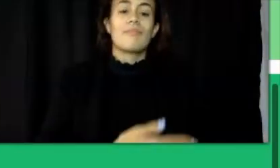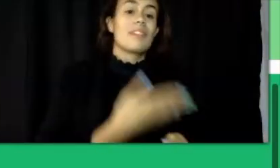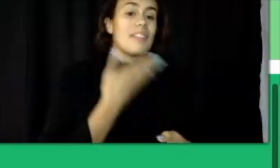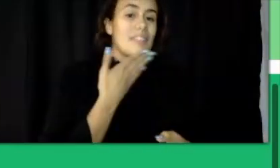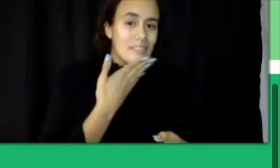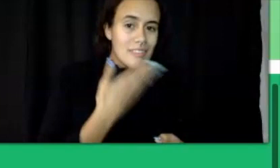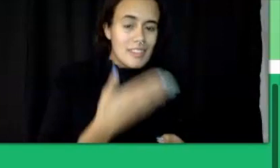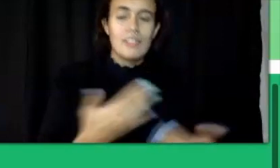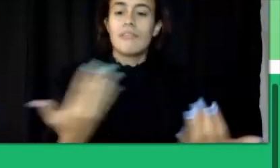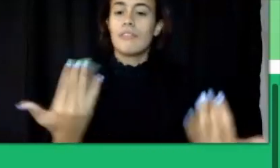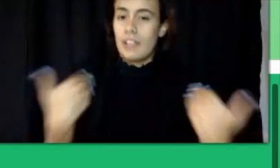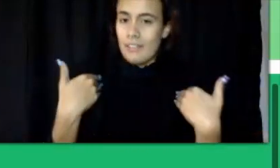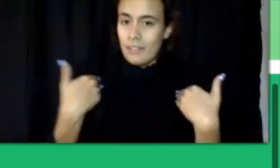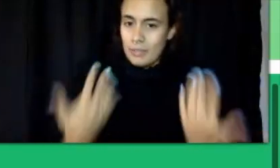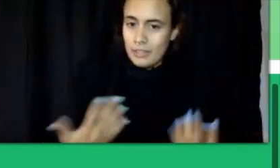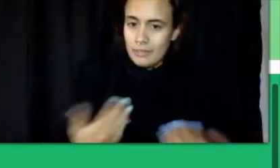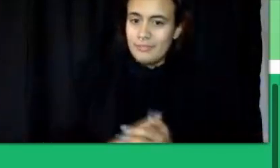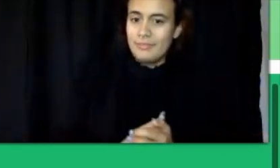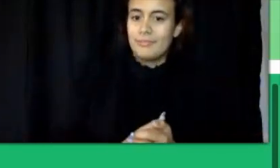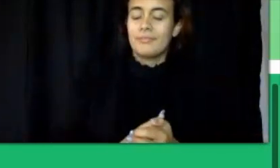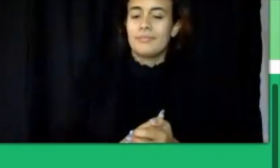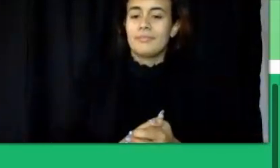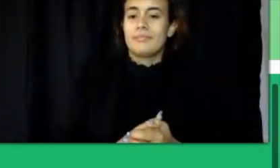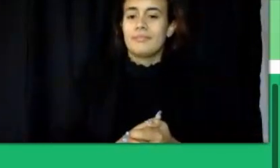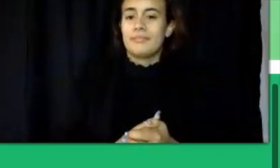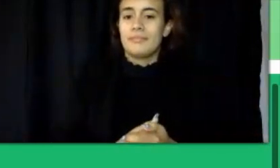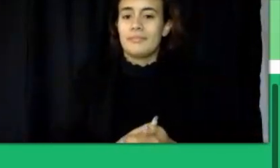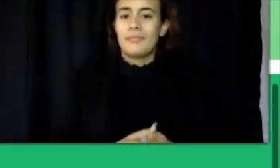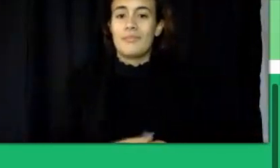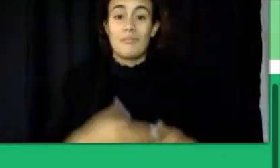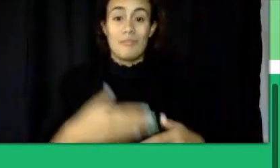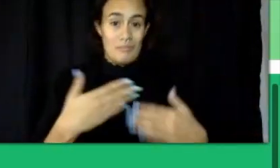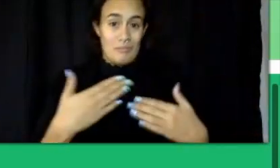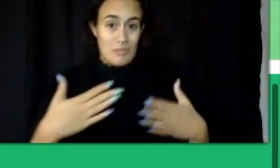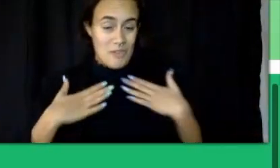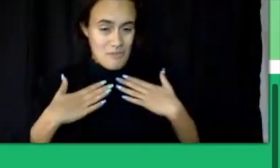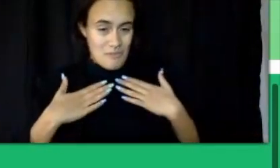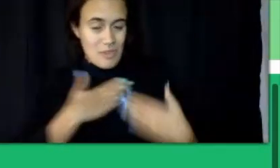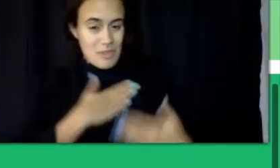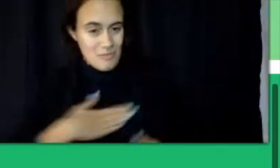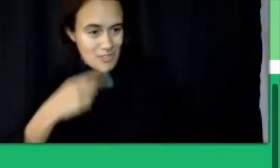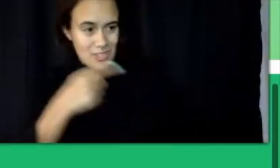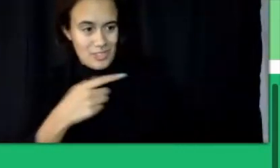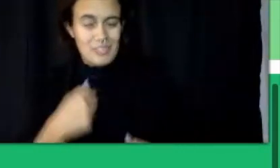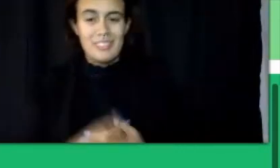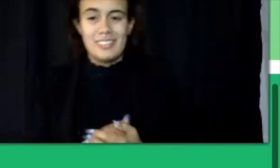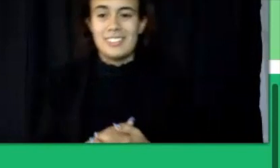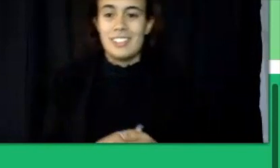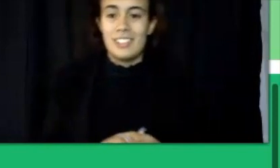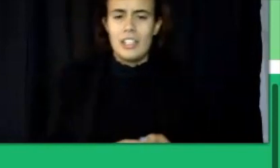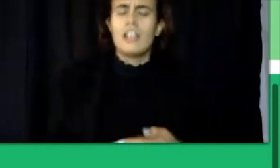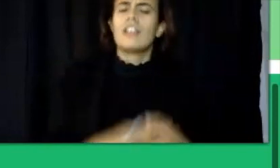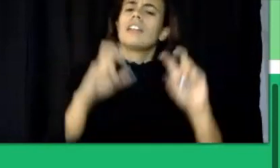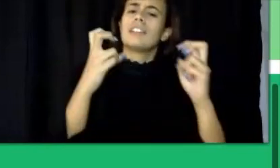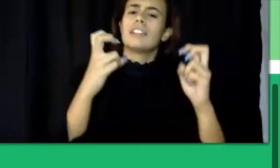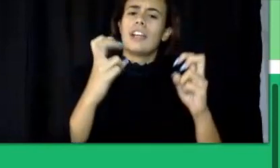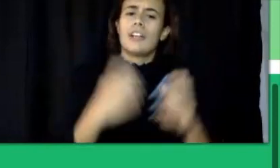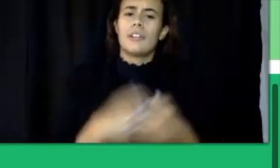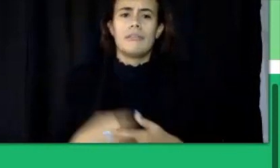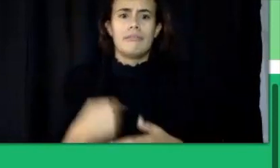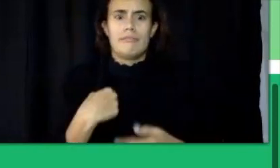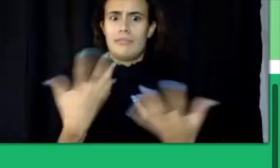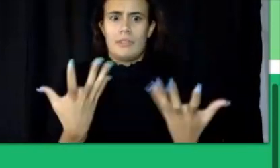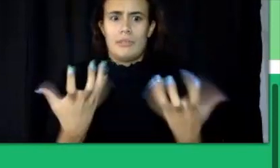plague. I appreciate it. We appreciate you. And I gotta say, when I saw the title of your book, I Don't Want to Die